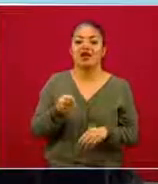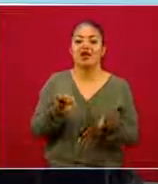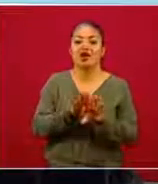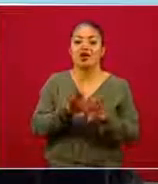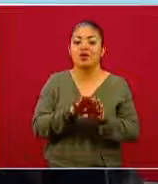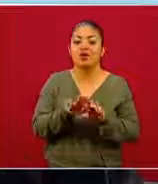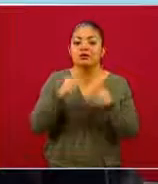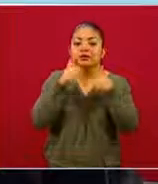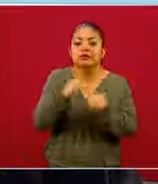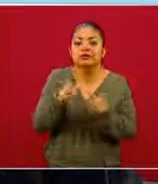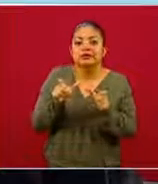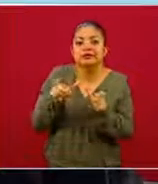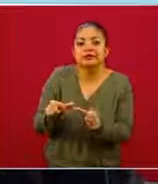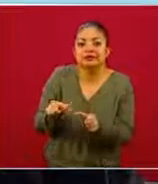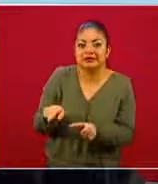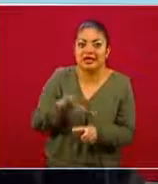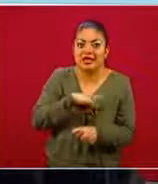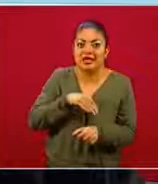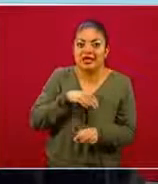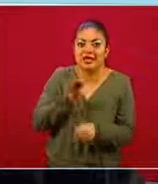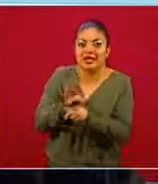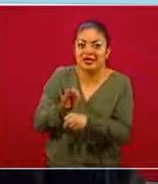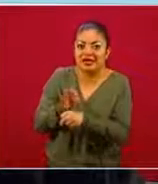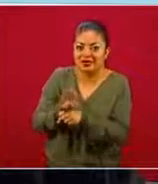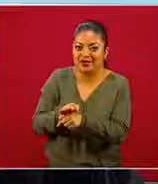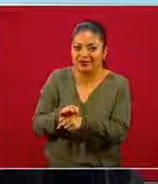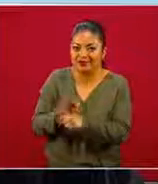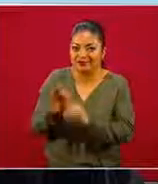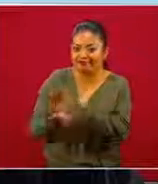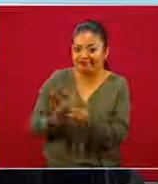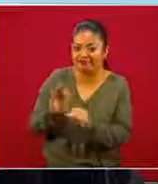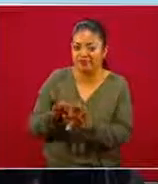constantly. They're related to how we protect children.